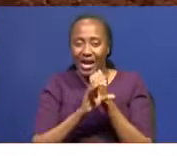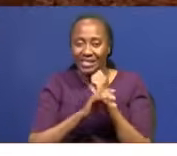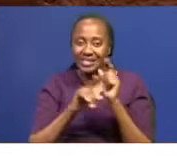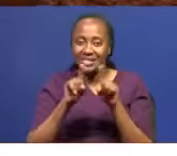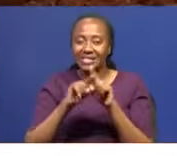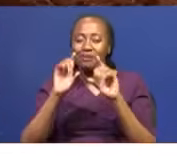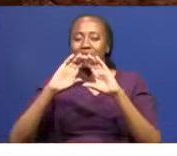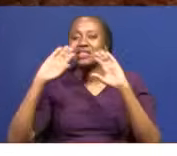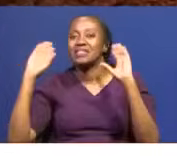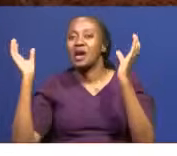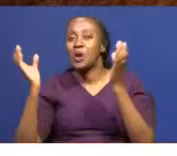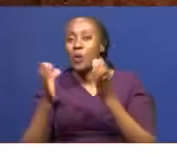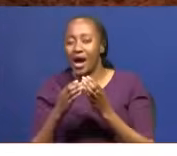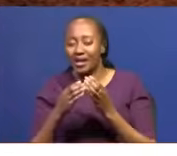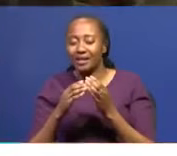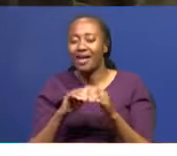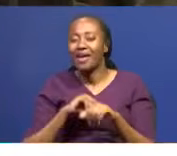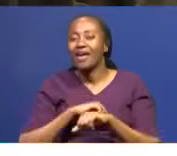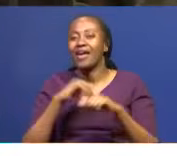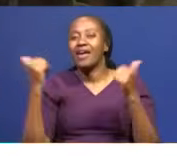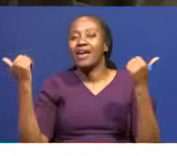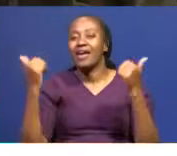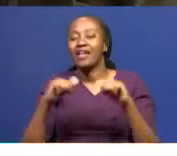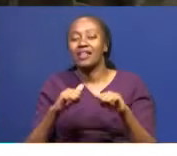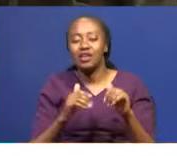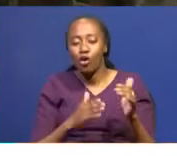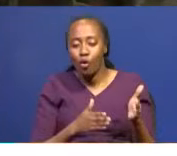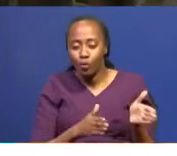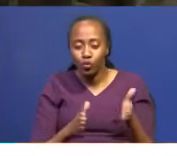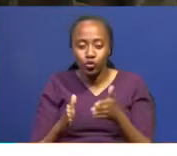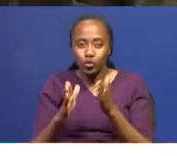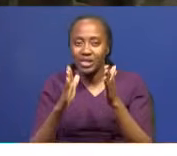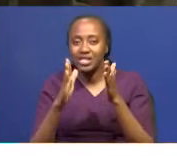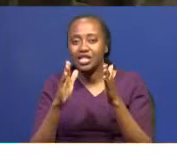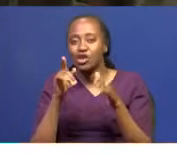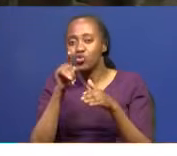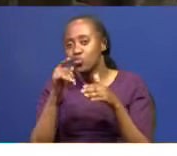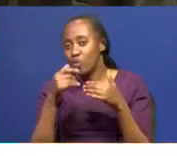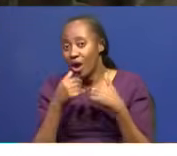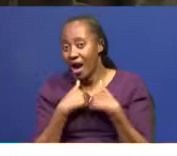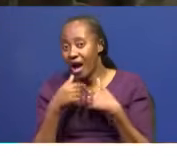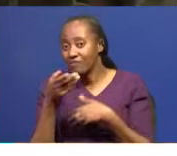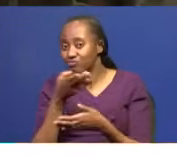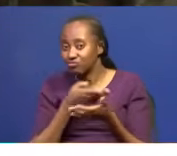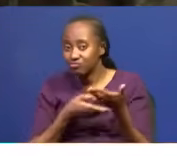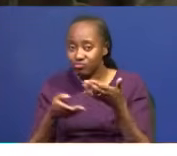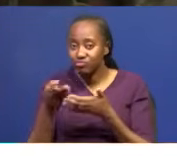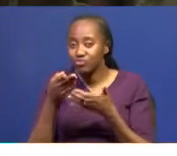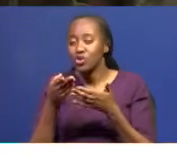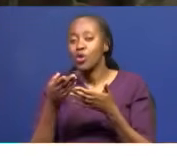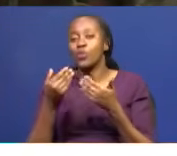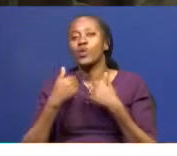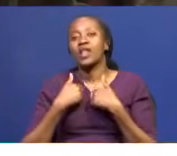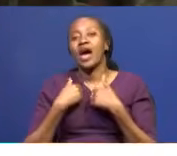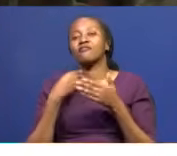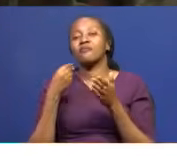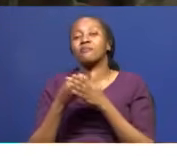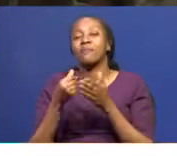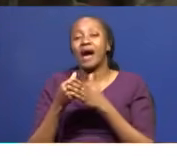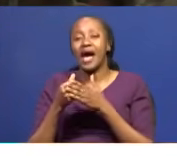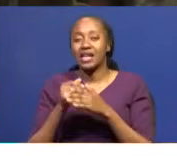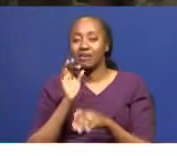stage. Every opportunity that you engage yourself into will be able to bring out money to your pocket. It's